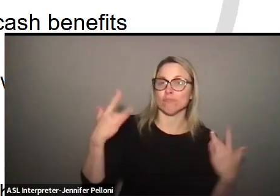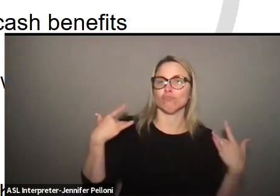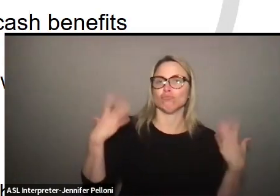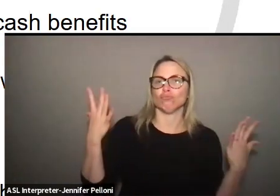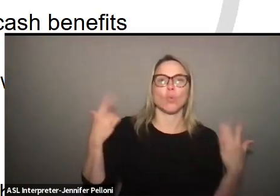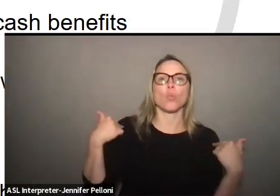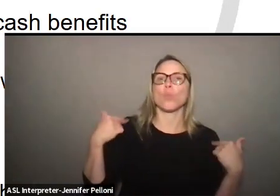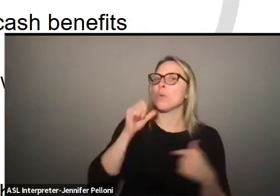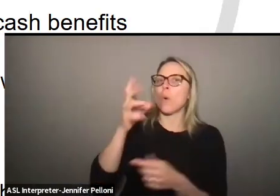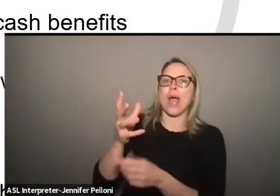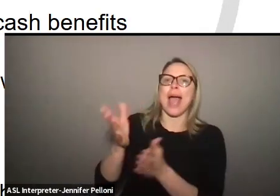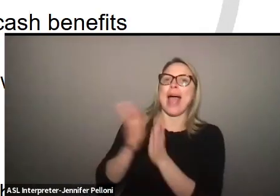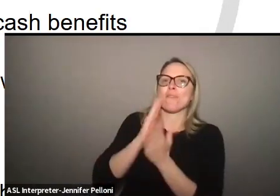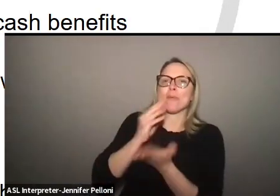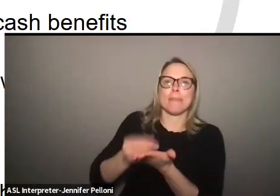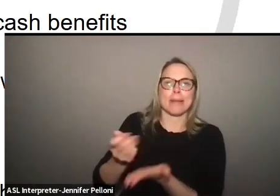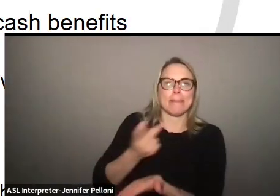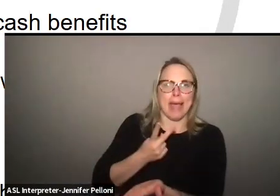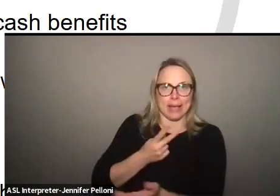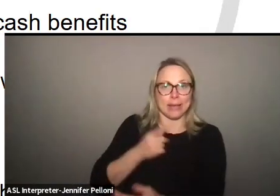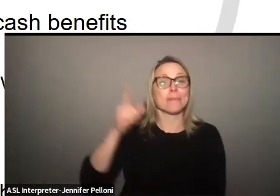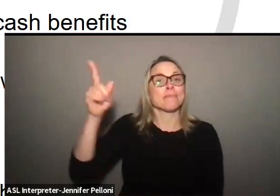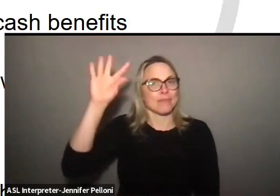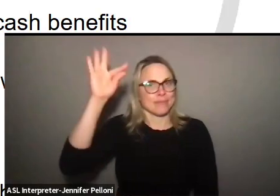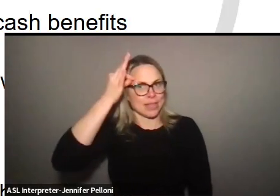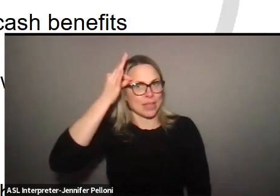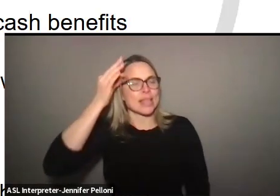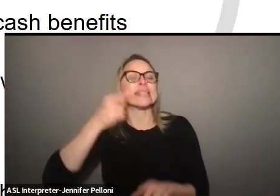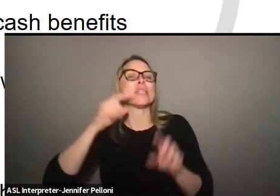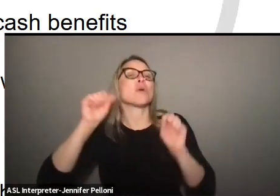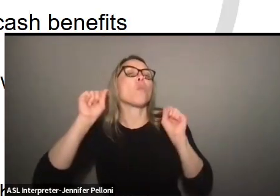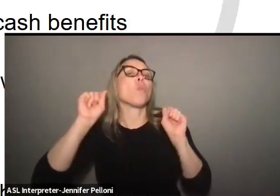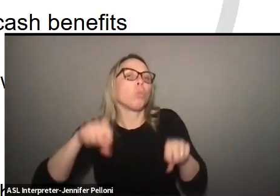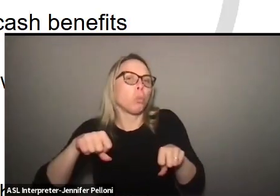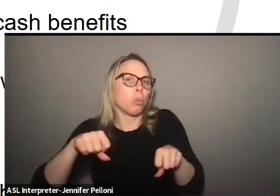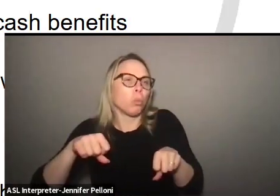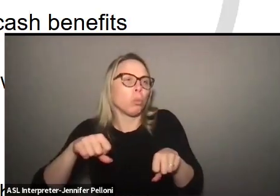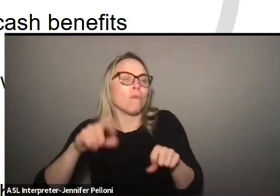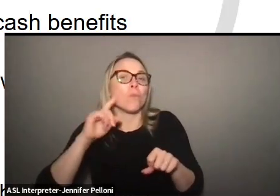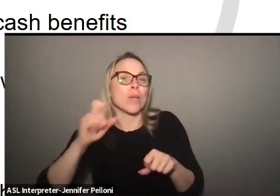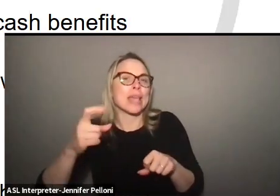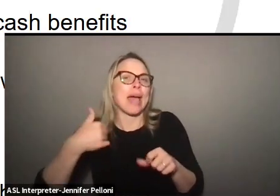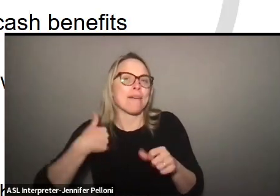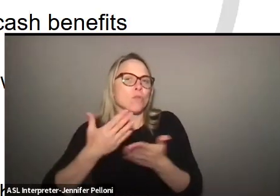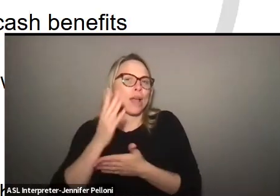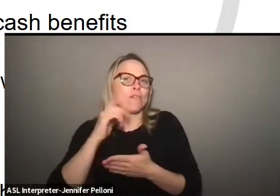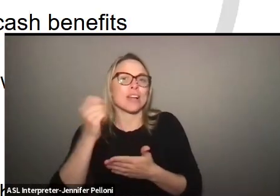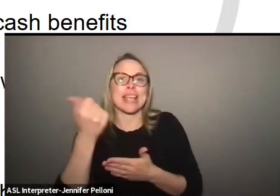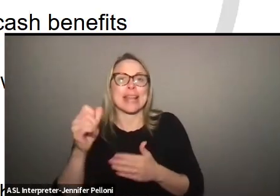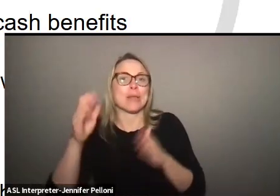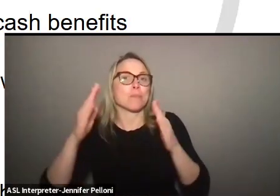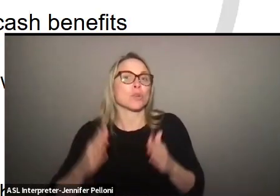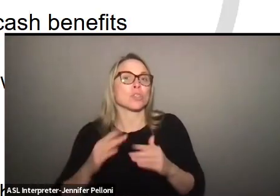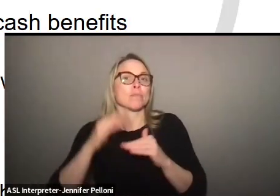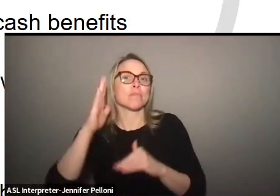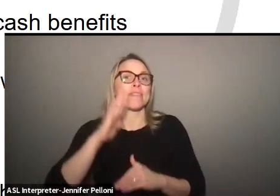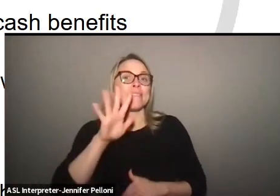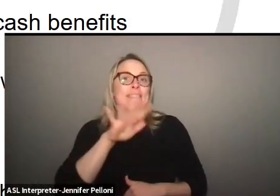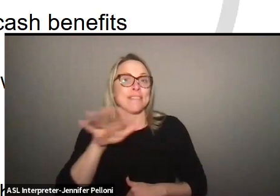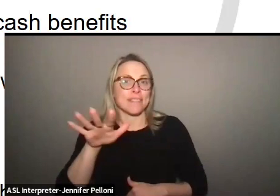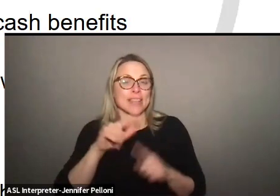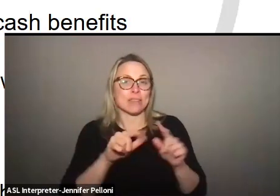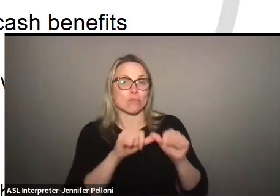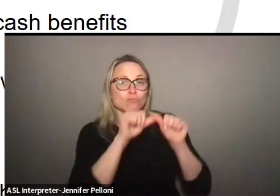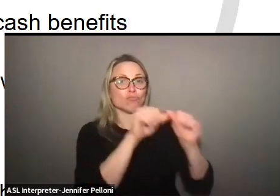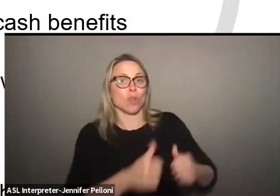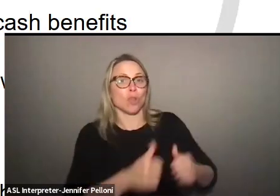they will not recapture, but the federal government does reserve the right to do so for anyone age 55 or older who is in